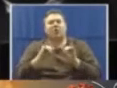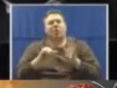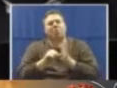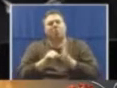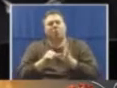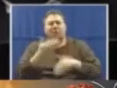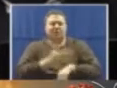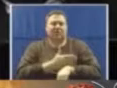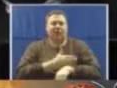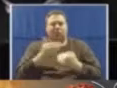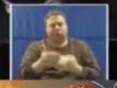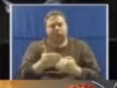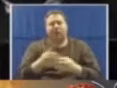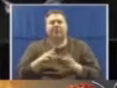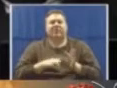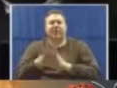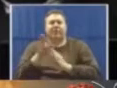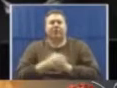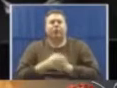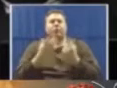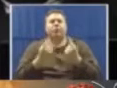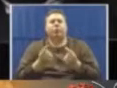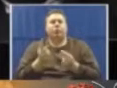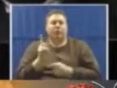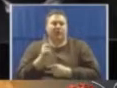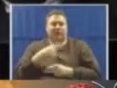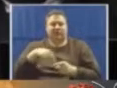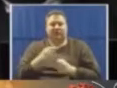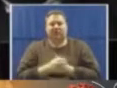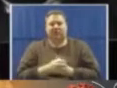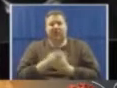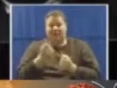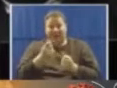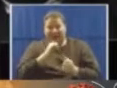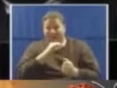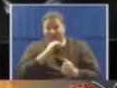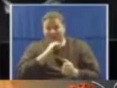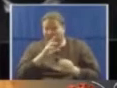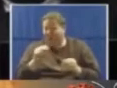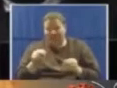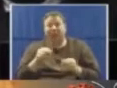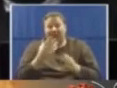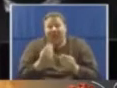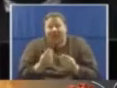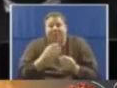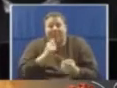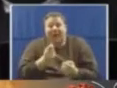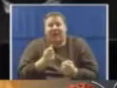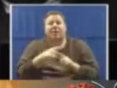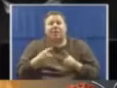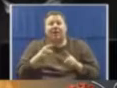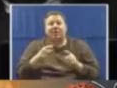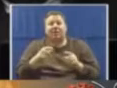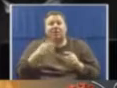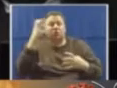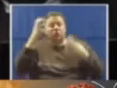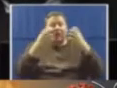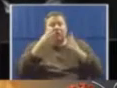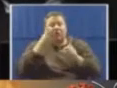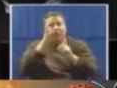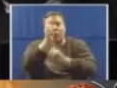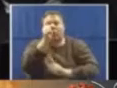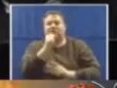What must we do? This country does not lack money. It lacks creative focus. We must create catchment